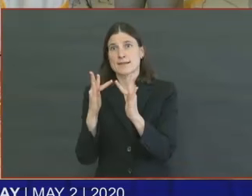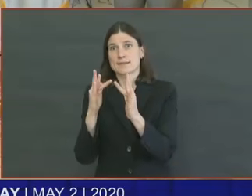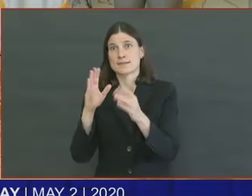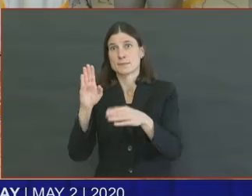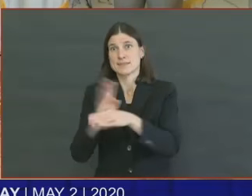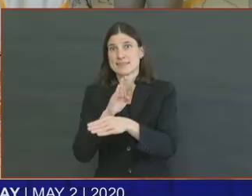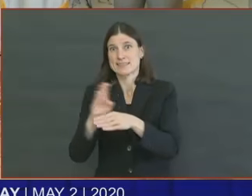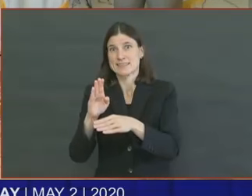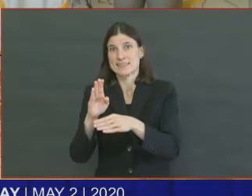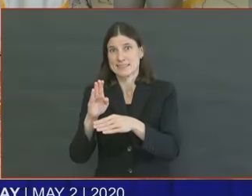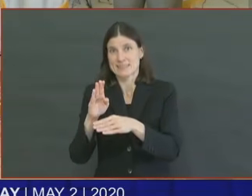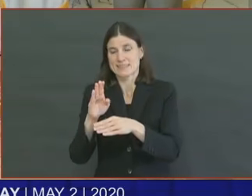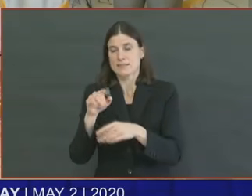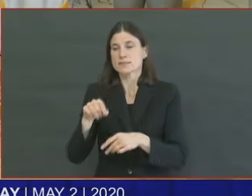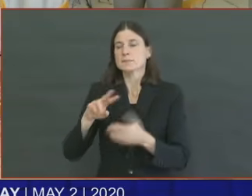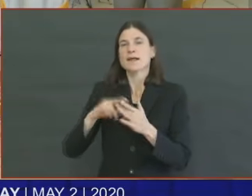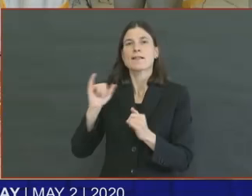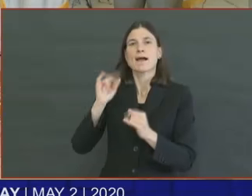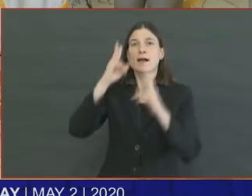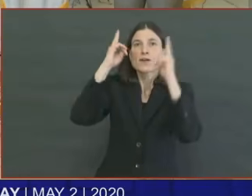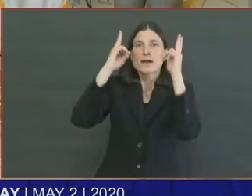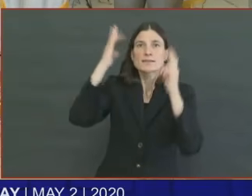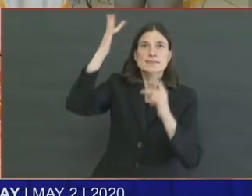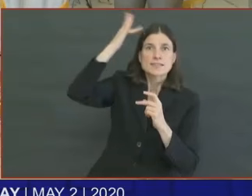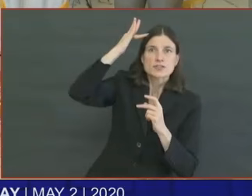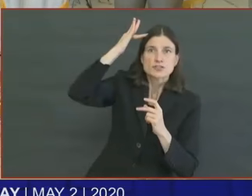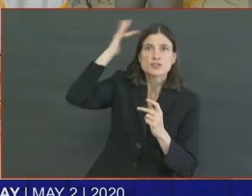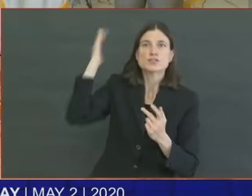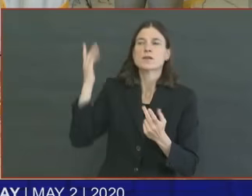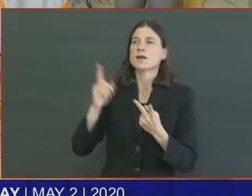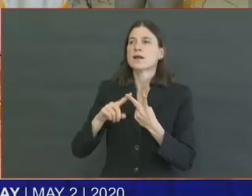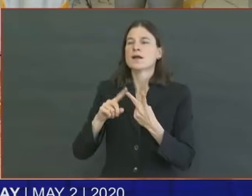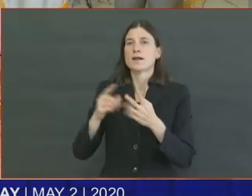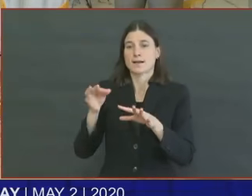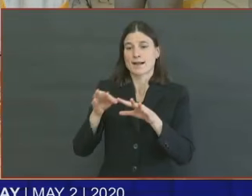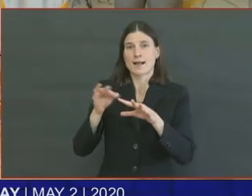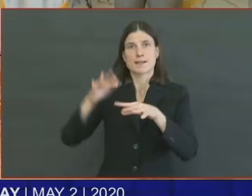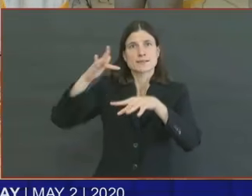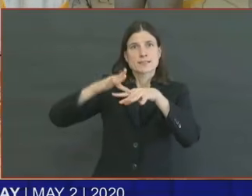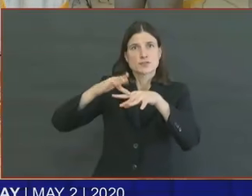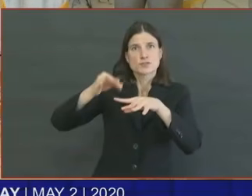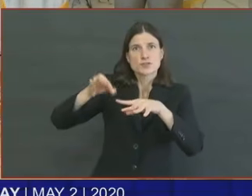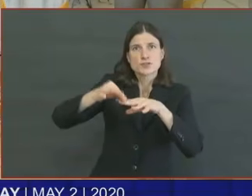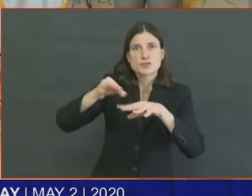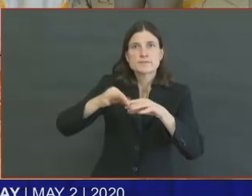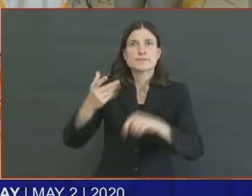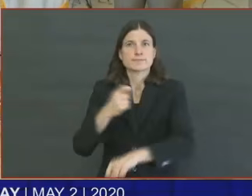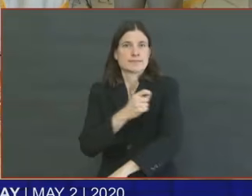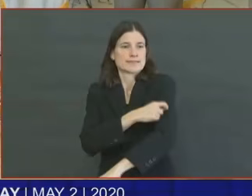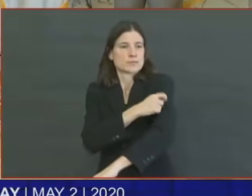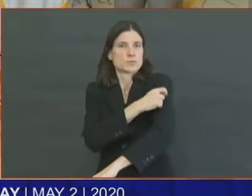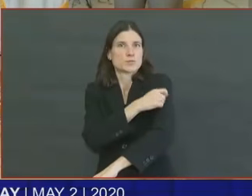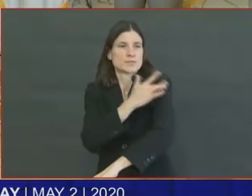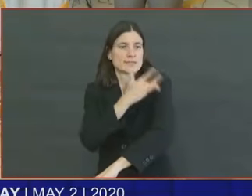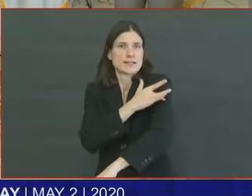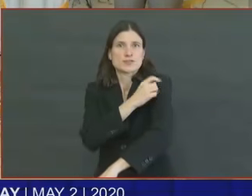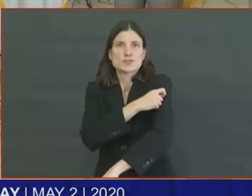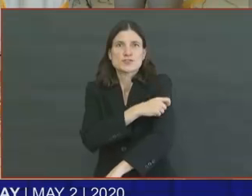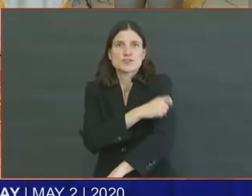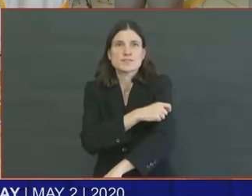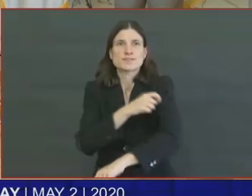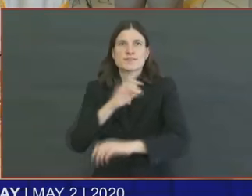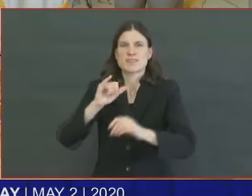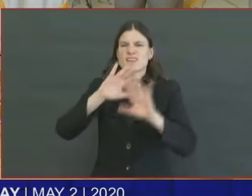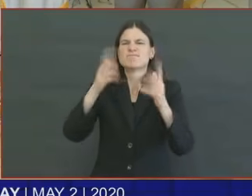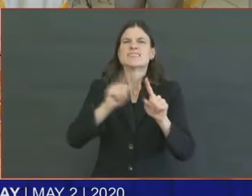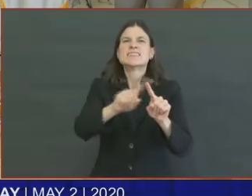shops, all kinds of, beauty salons. Those are all going to